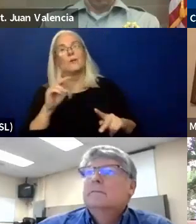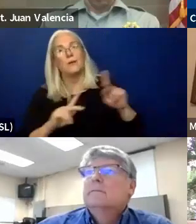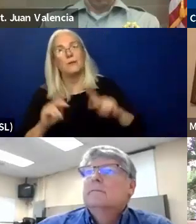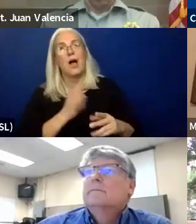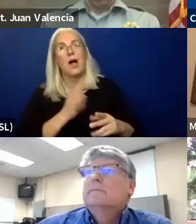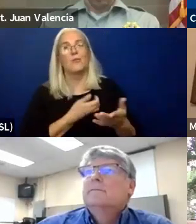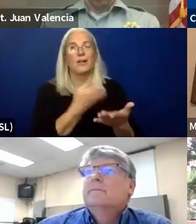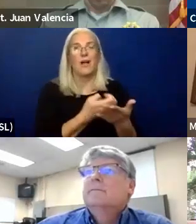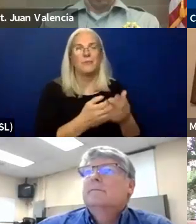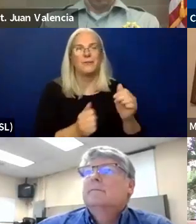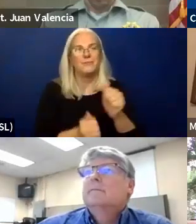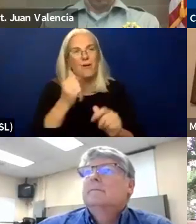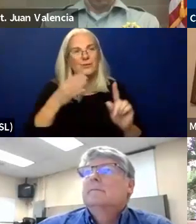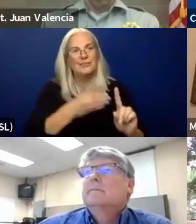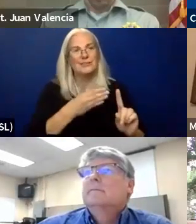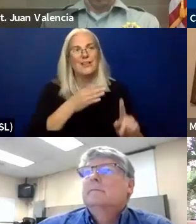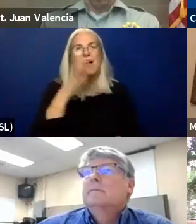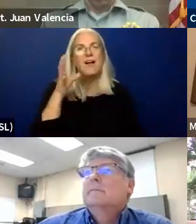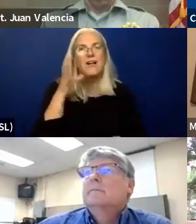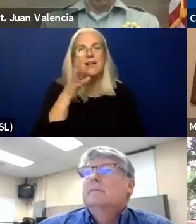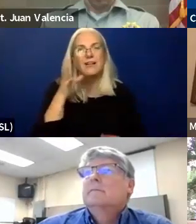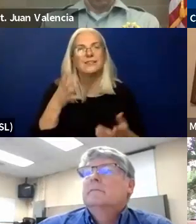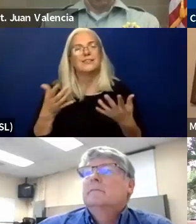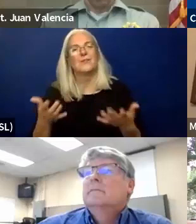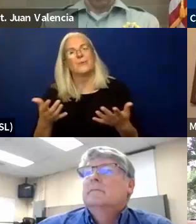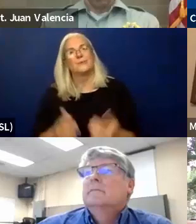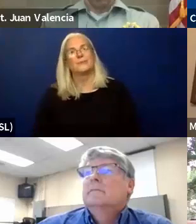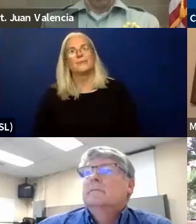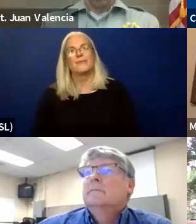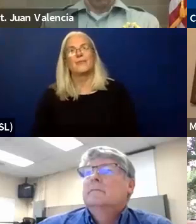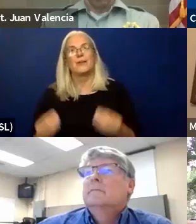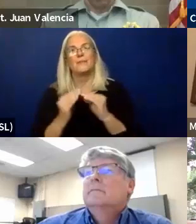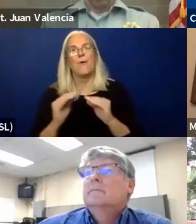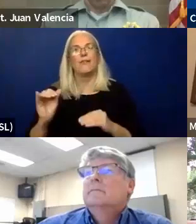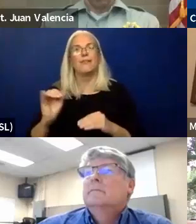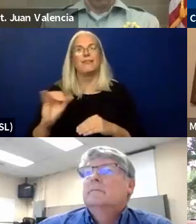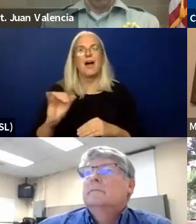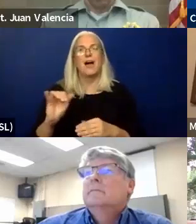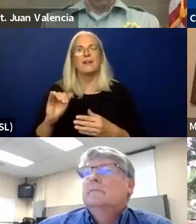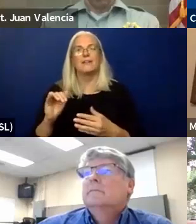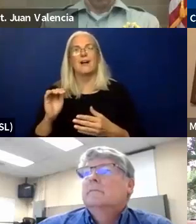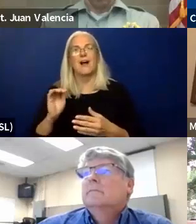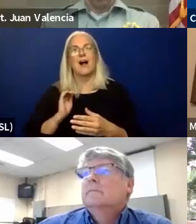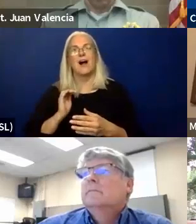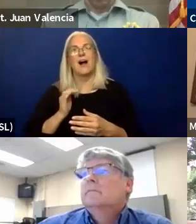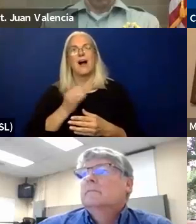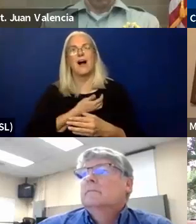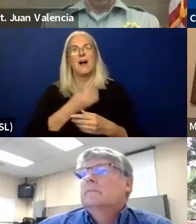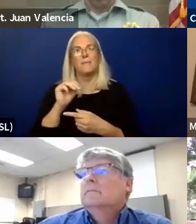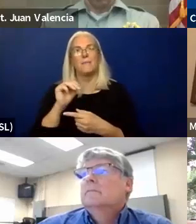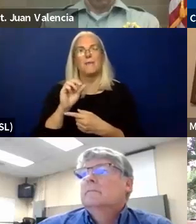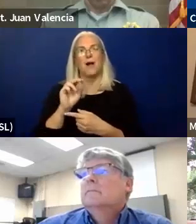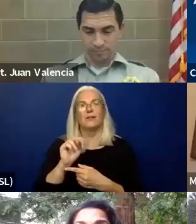tourism-based, aligns more closely with a county like Monterey, which is also in the purple tier. However, I just want